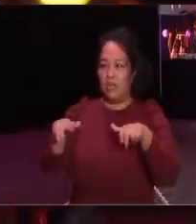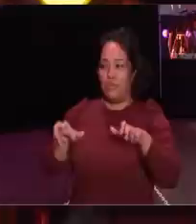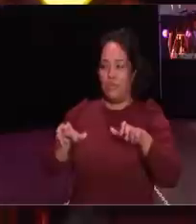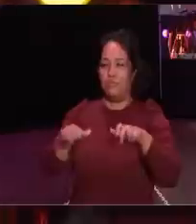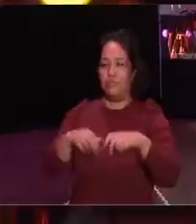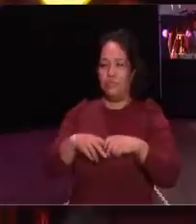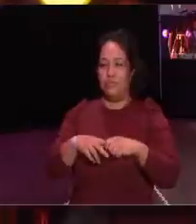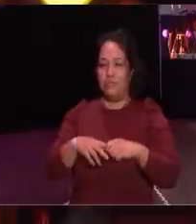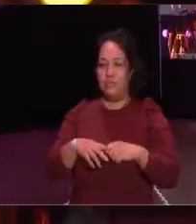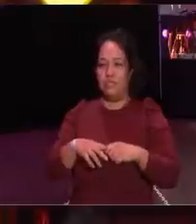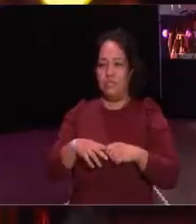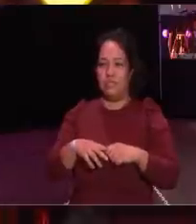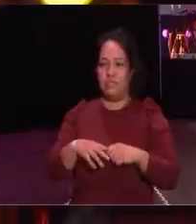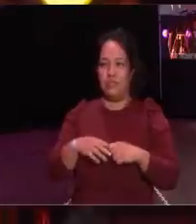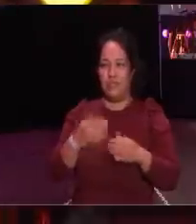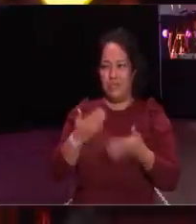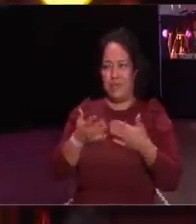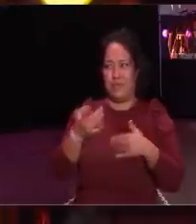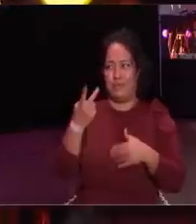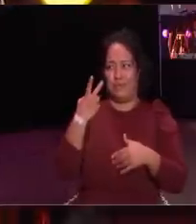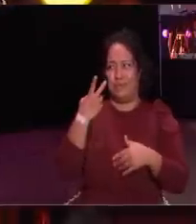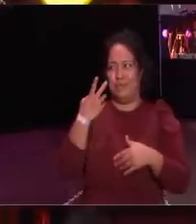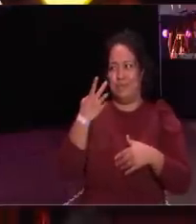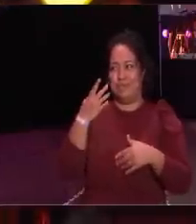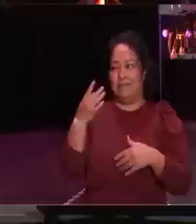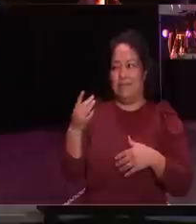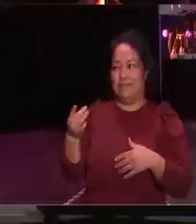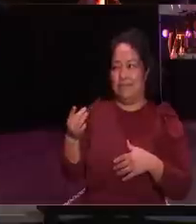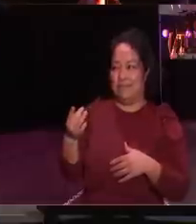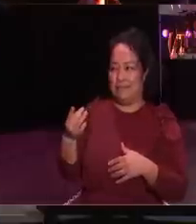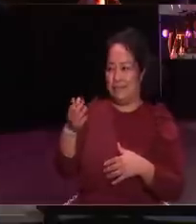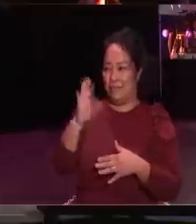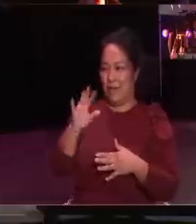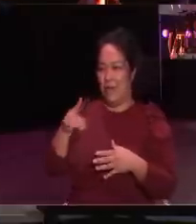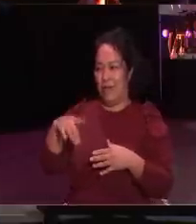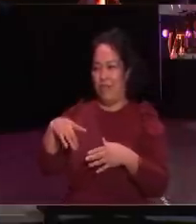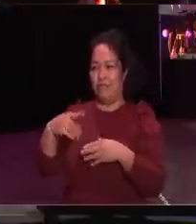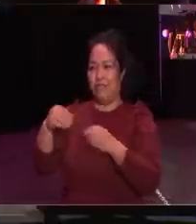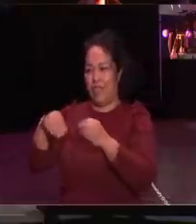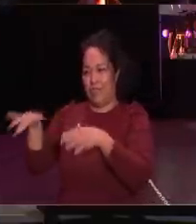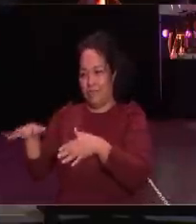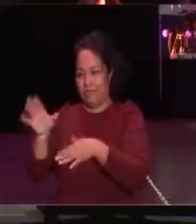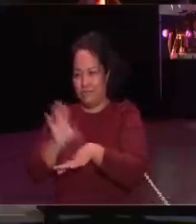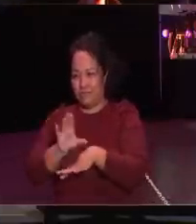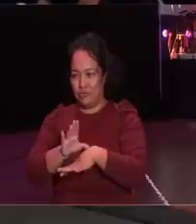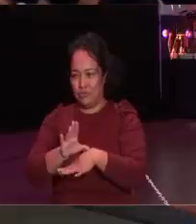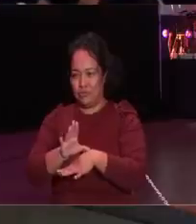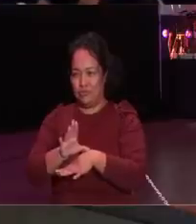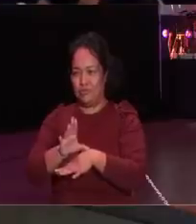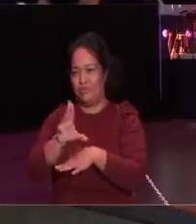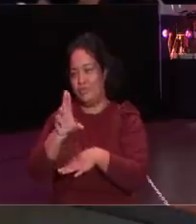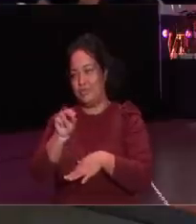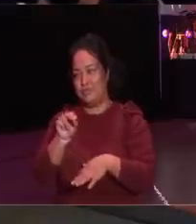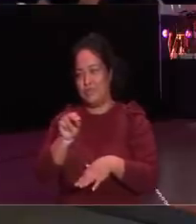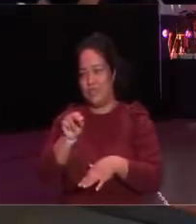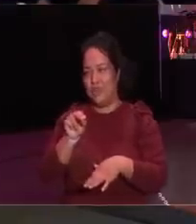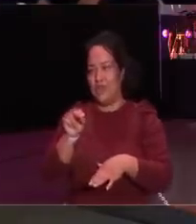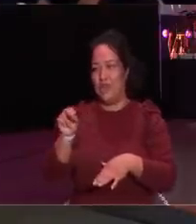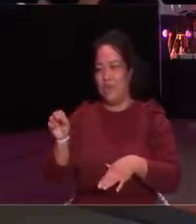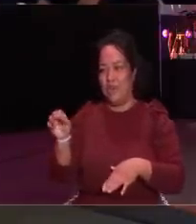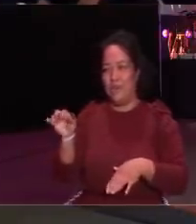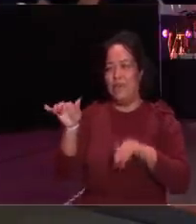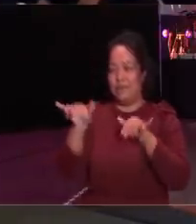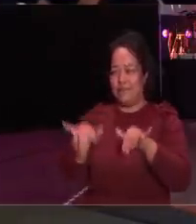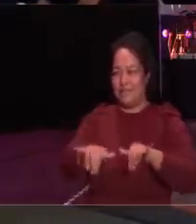seem that God has abandoned Dios the church, sigue siendo Dios. God continues to be God. Y él tiene